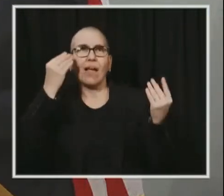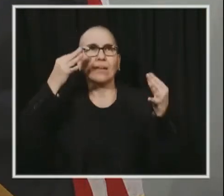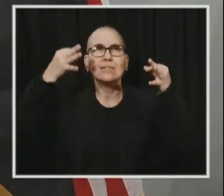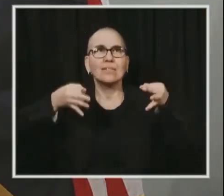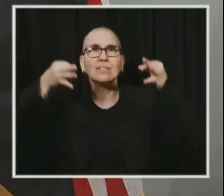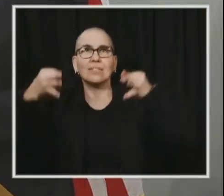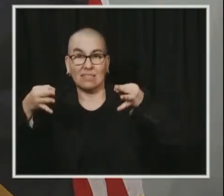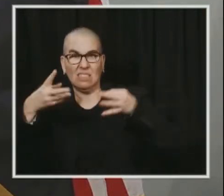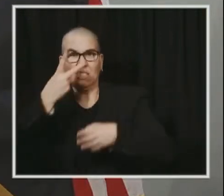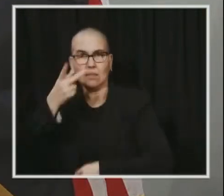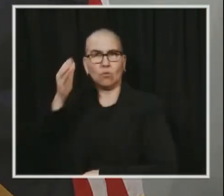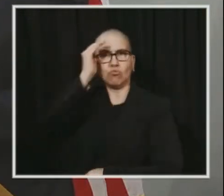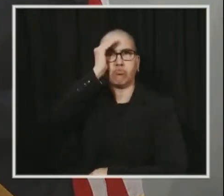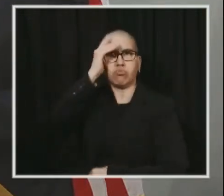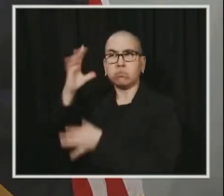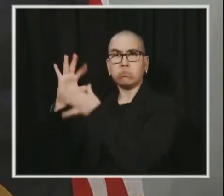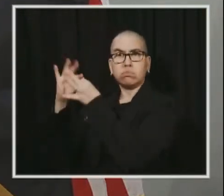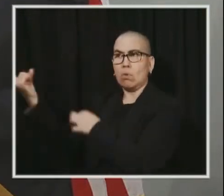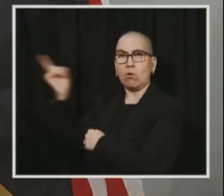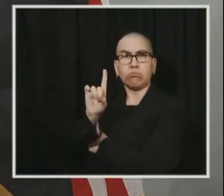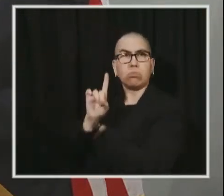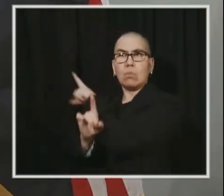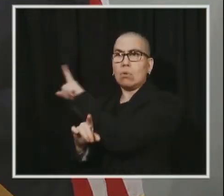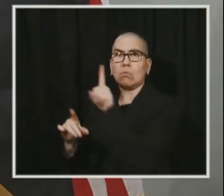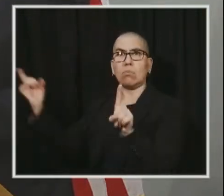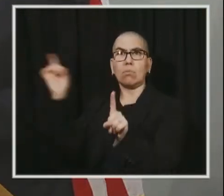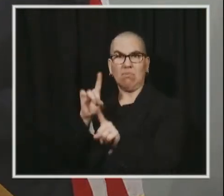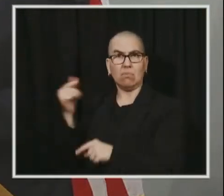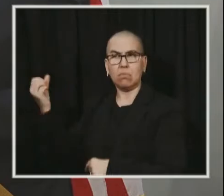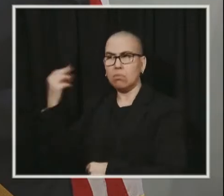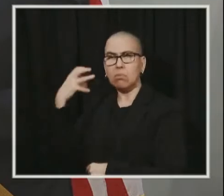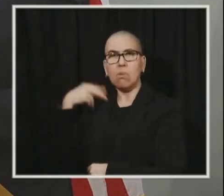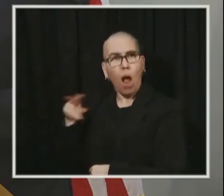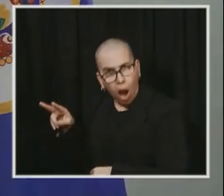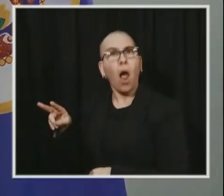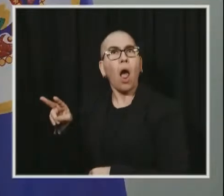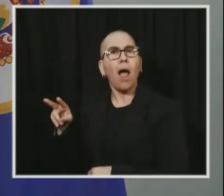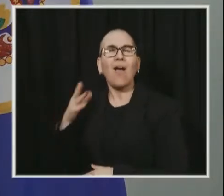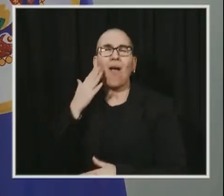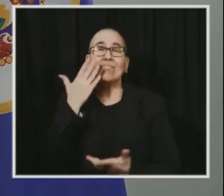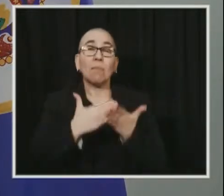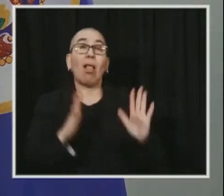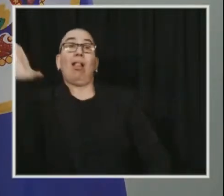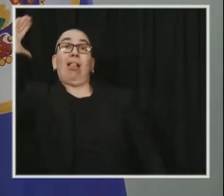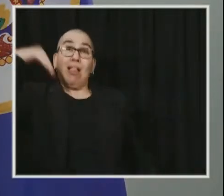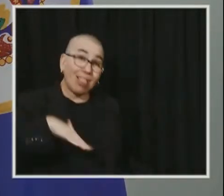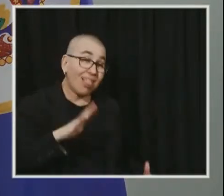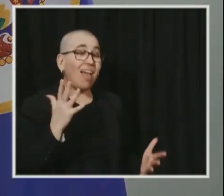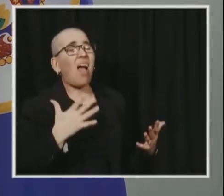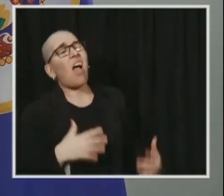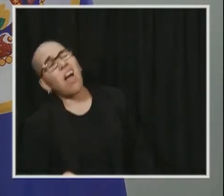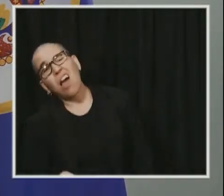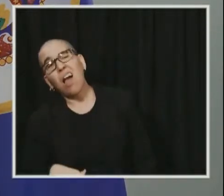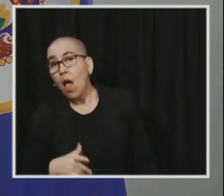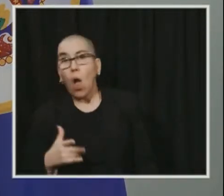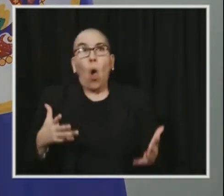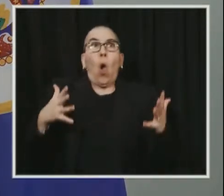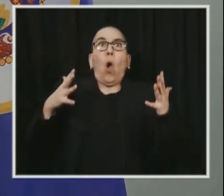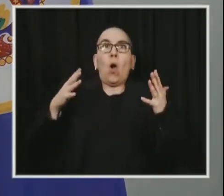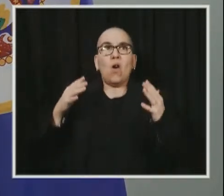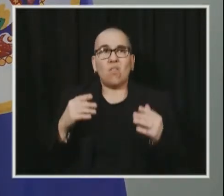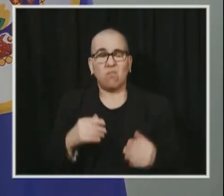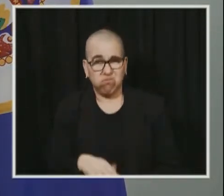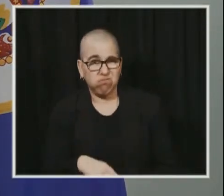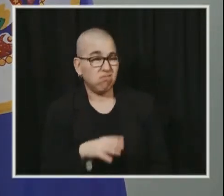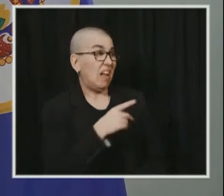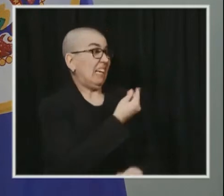them. These are folks who've stood with me on days that weren't so fun, when we asked you to slow or shut your businesses, when we asked you to change